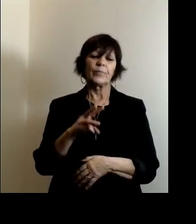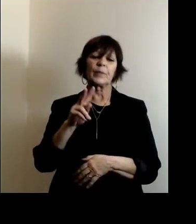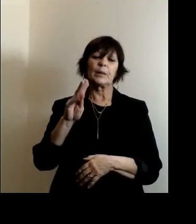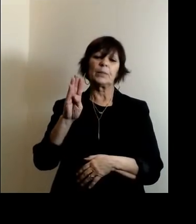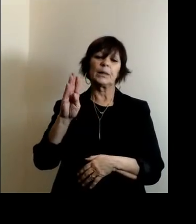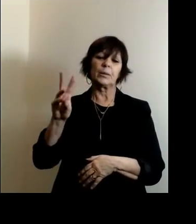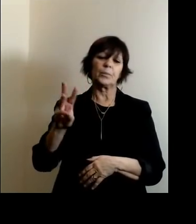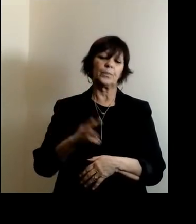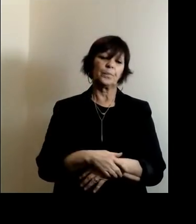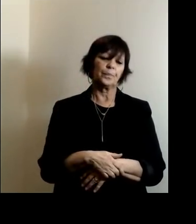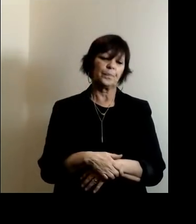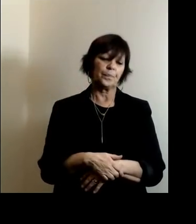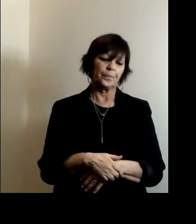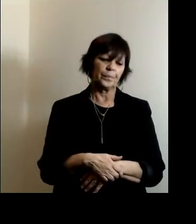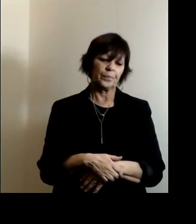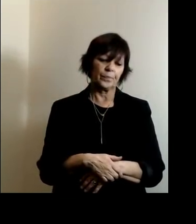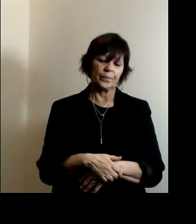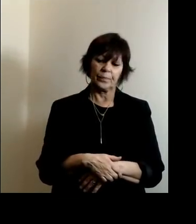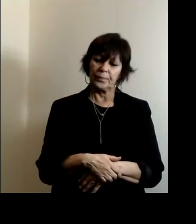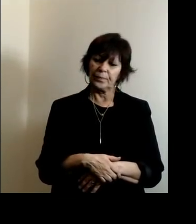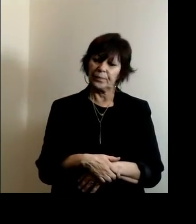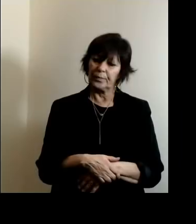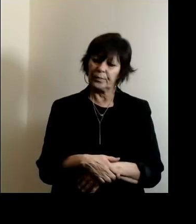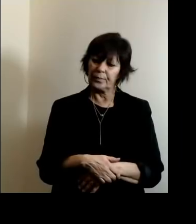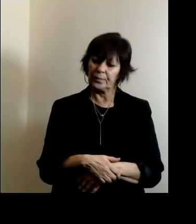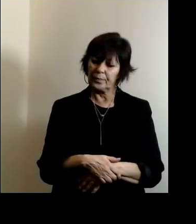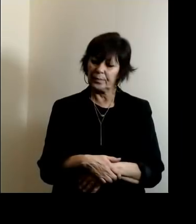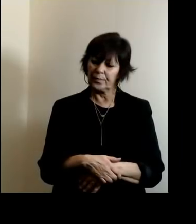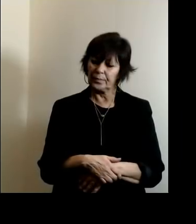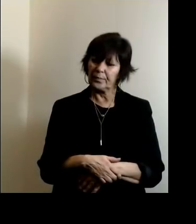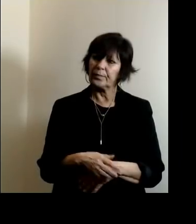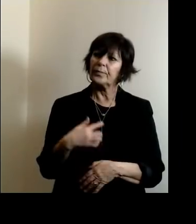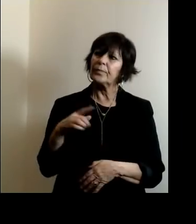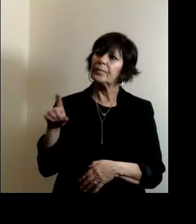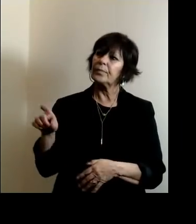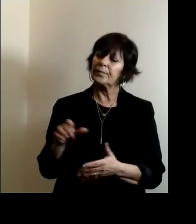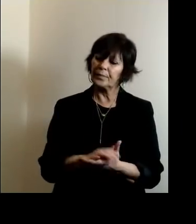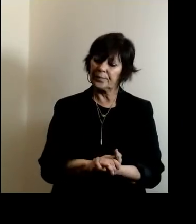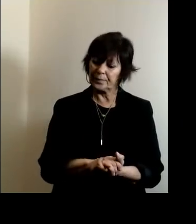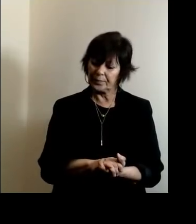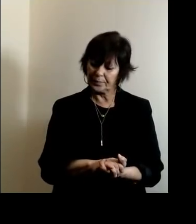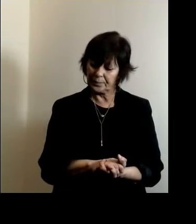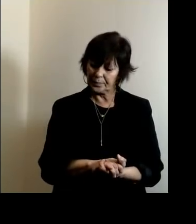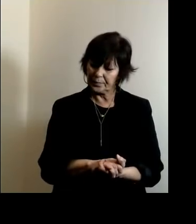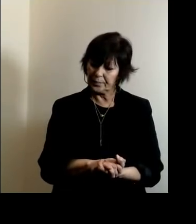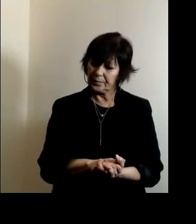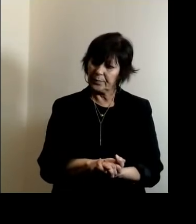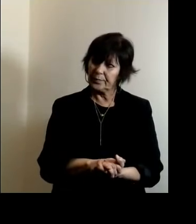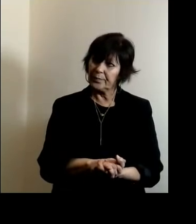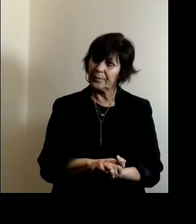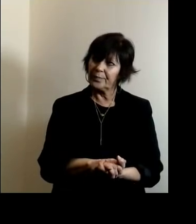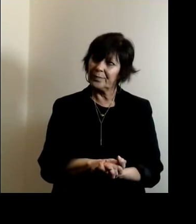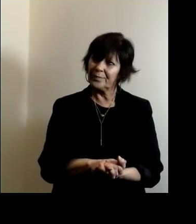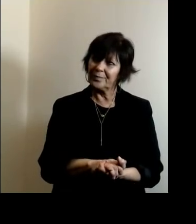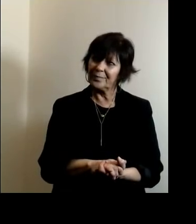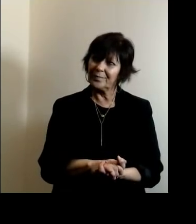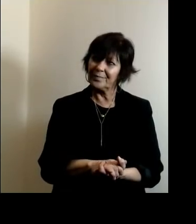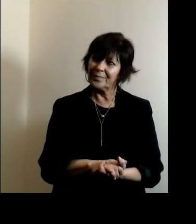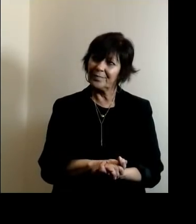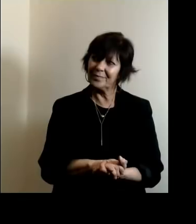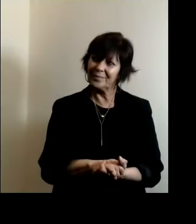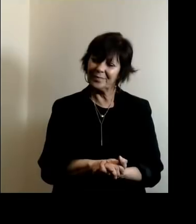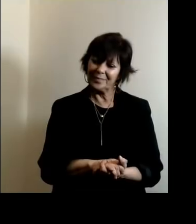WKBW. No, it's Dan. If I can ask a question? Sure. All the ones will just only get one question in the second